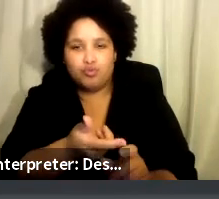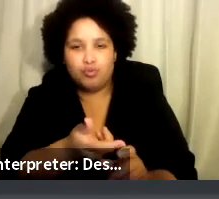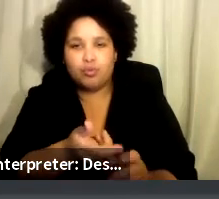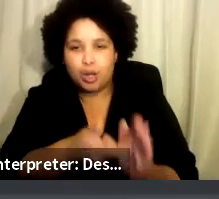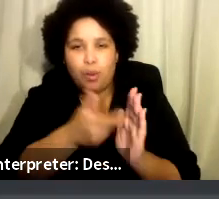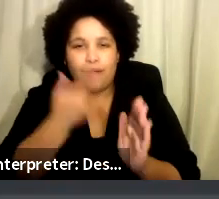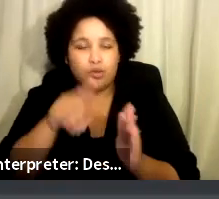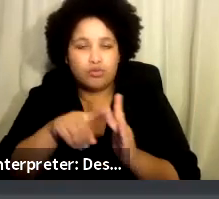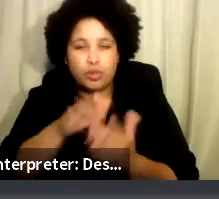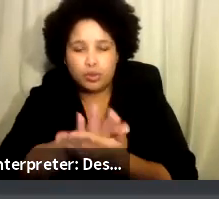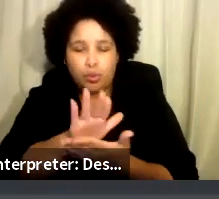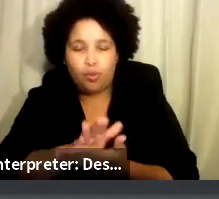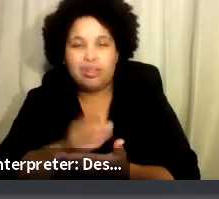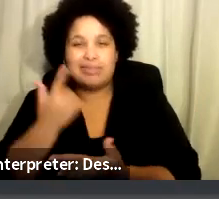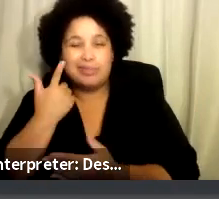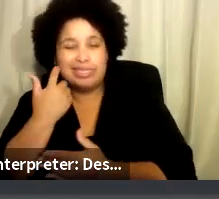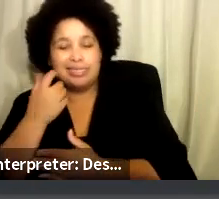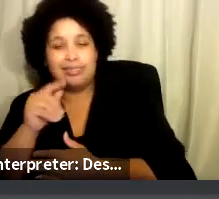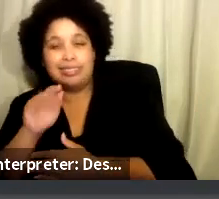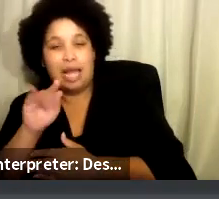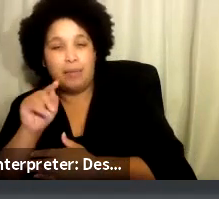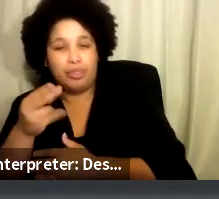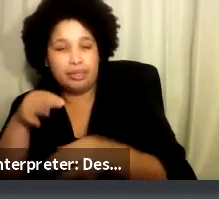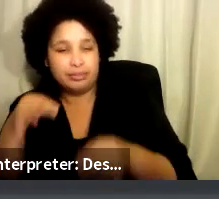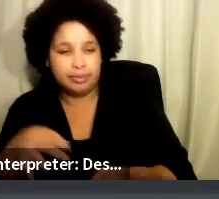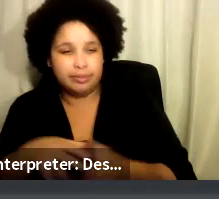start school, like Tabitha was explaining a while ago.